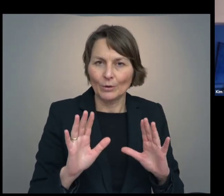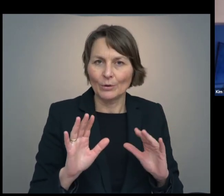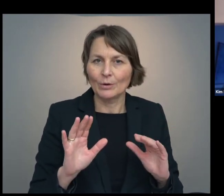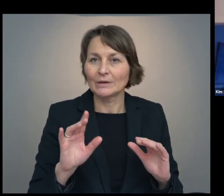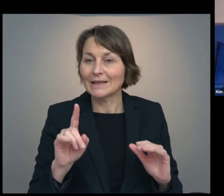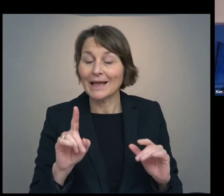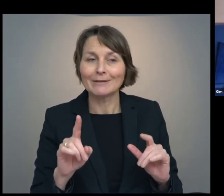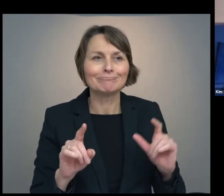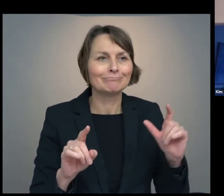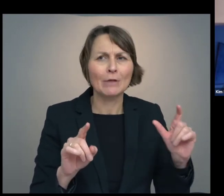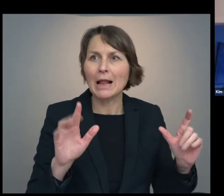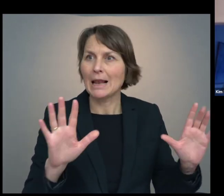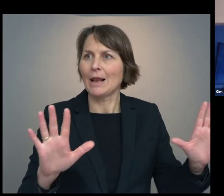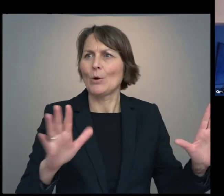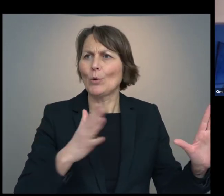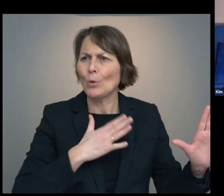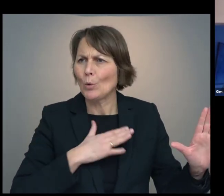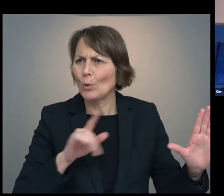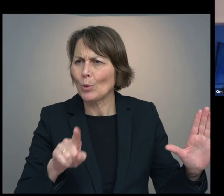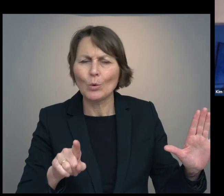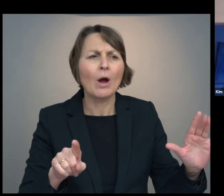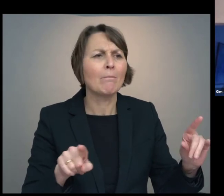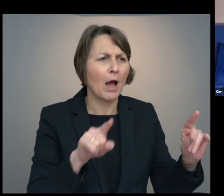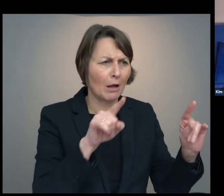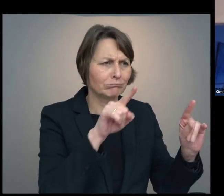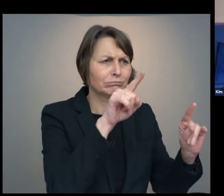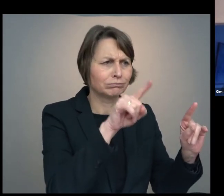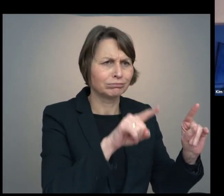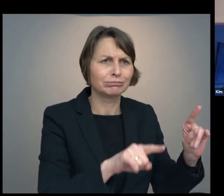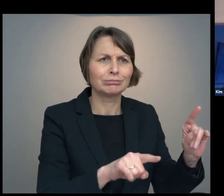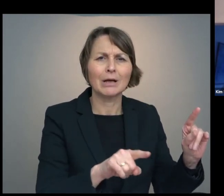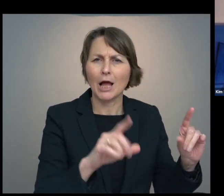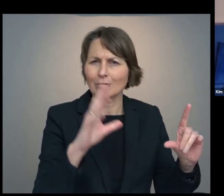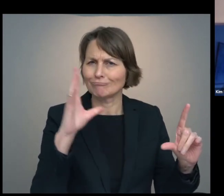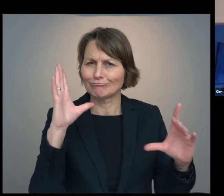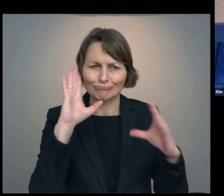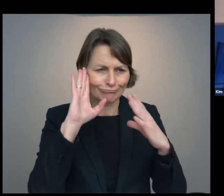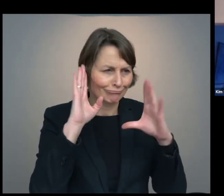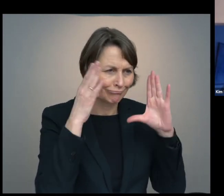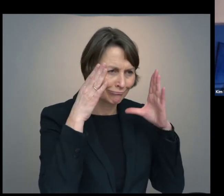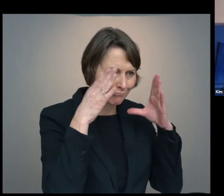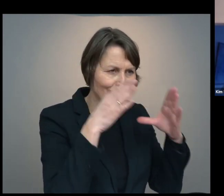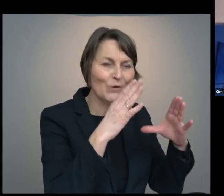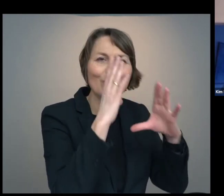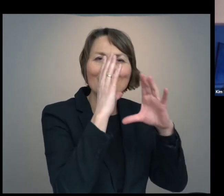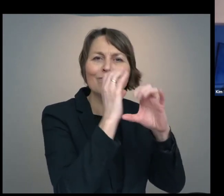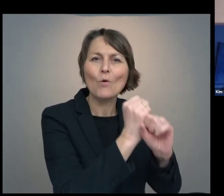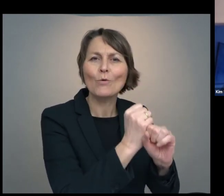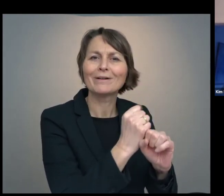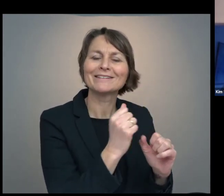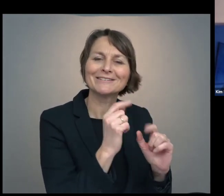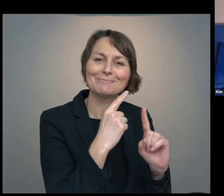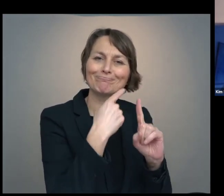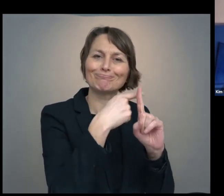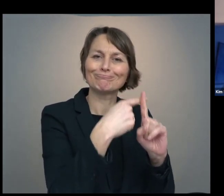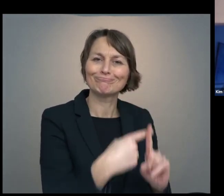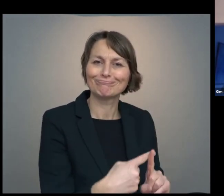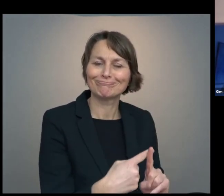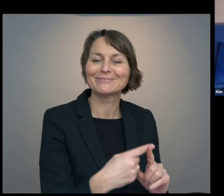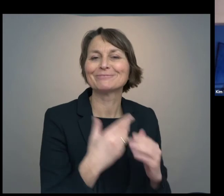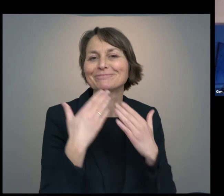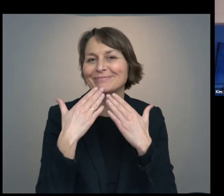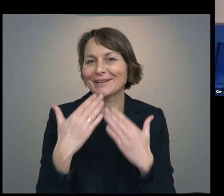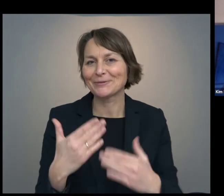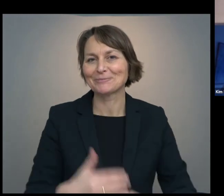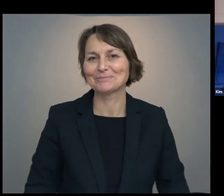fill more than the kind words. But I do work on focusing on the kind words. So thank you